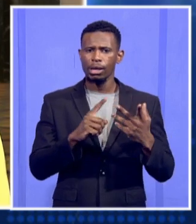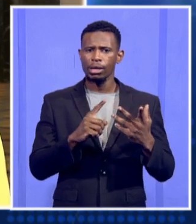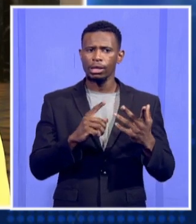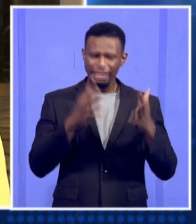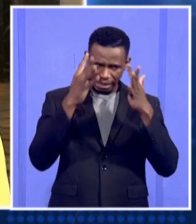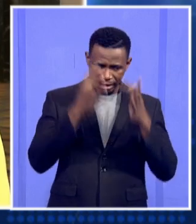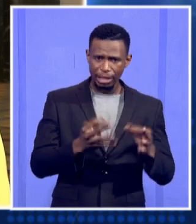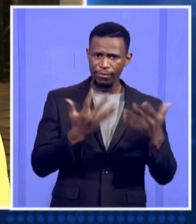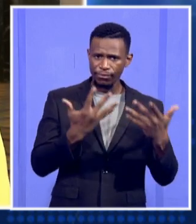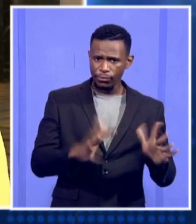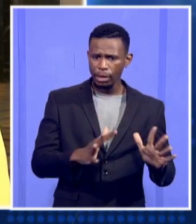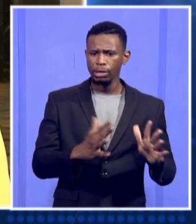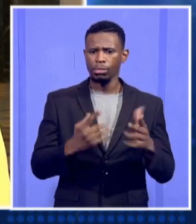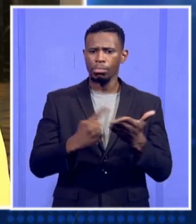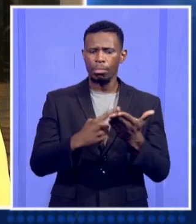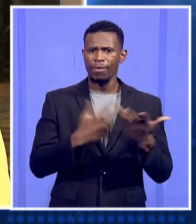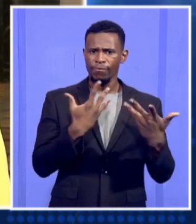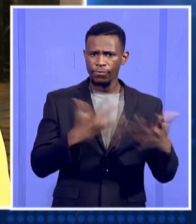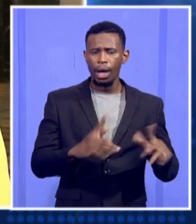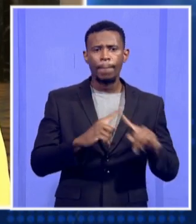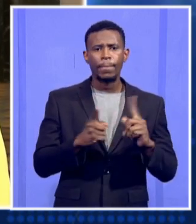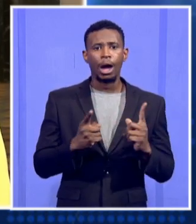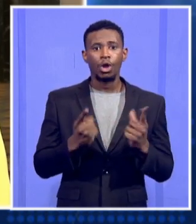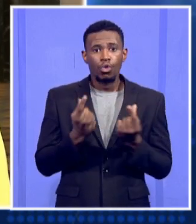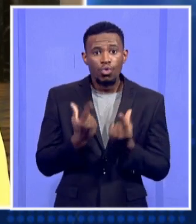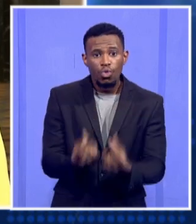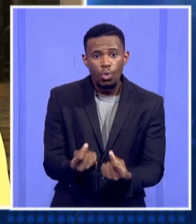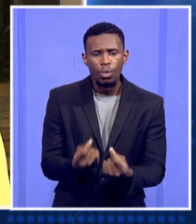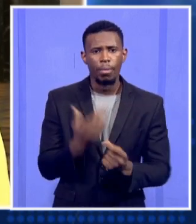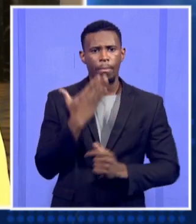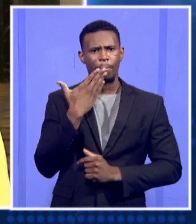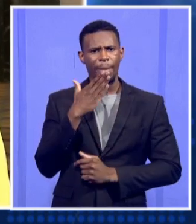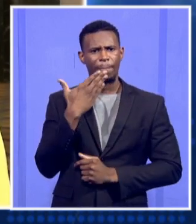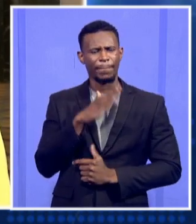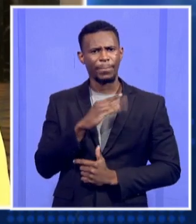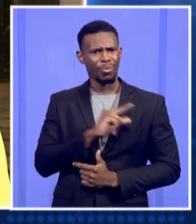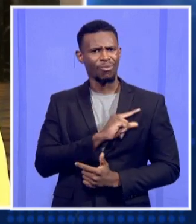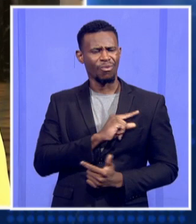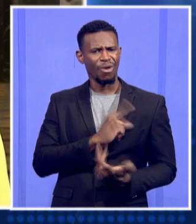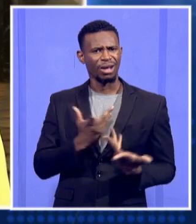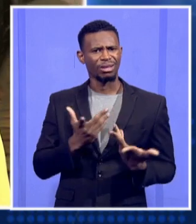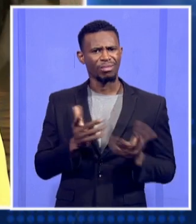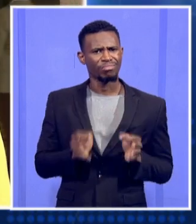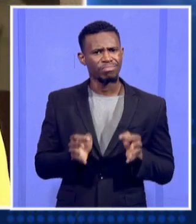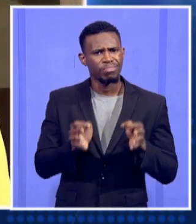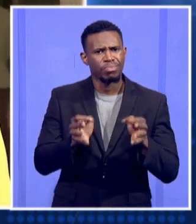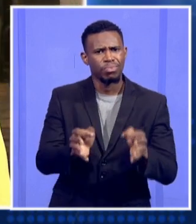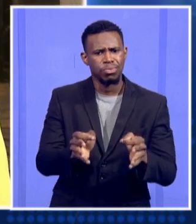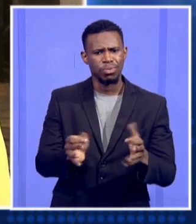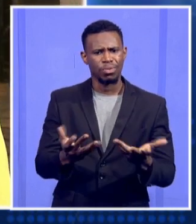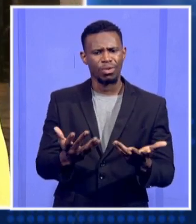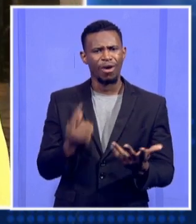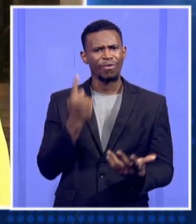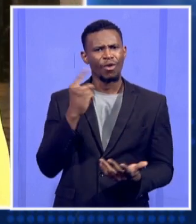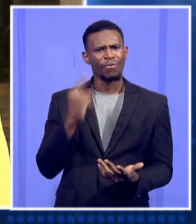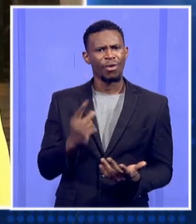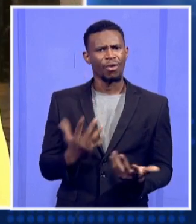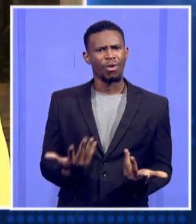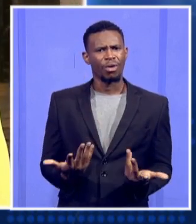to be implemented. What is the delay, and what does this mean for the goals that these countries want to